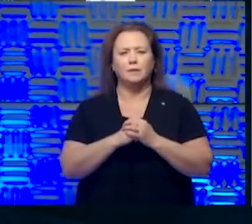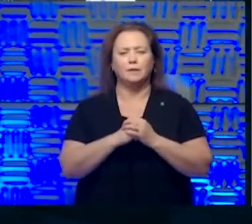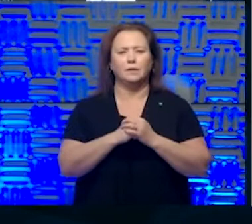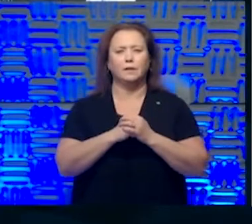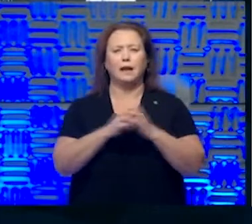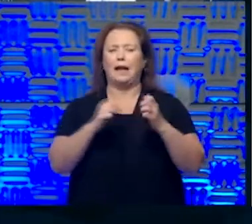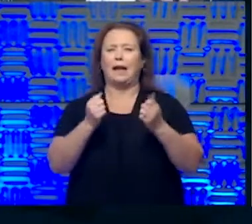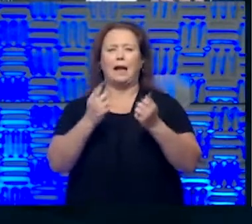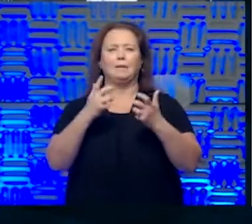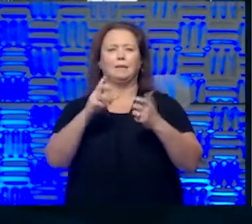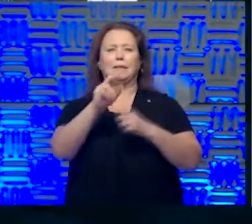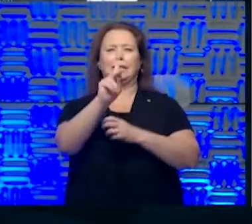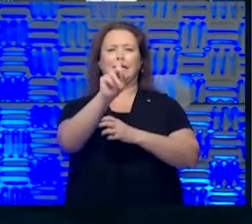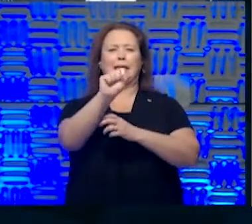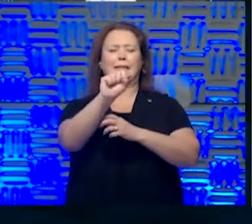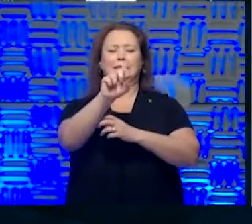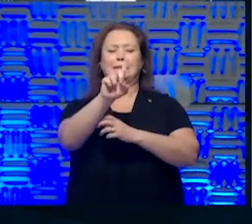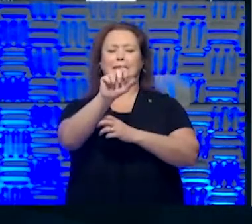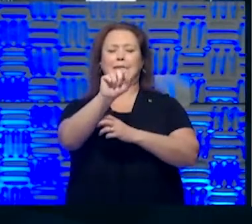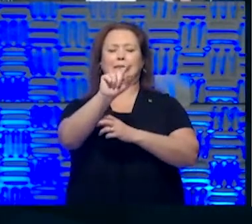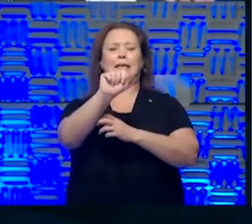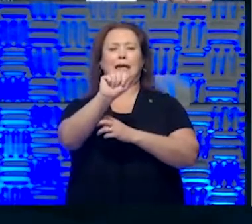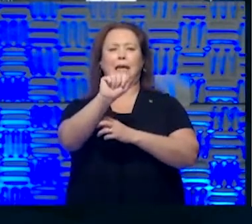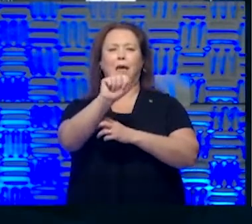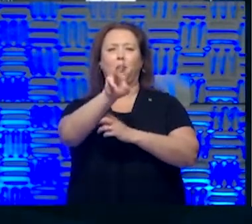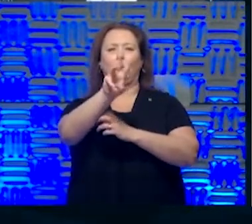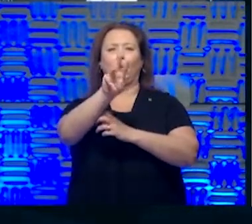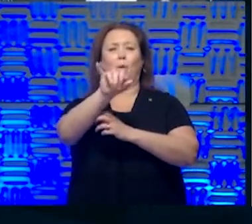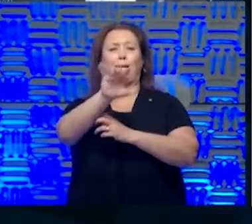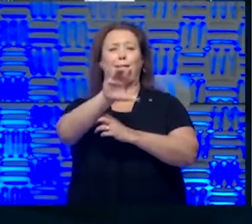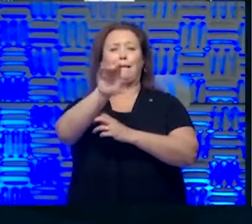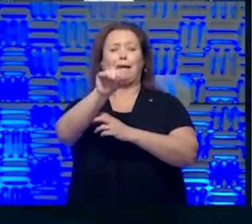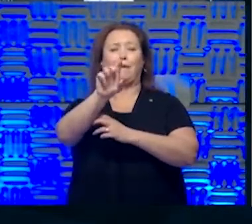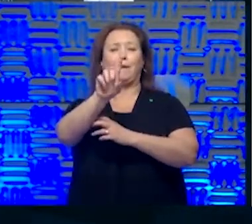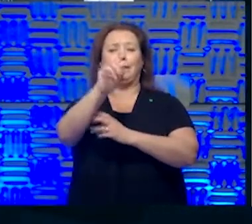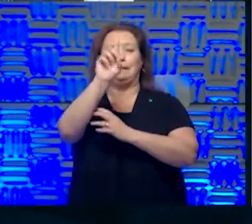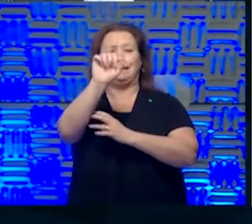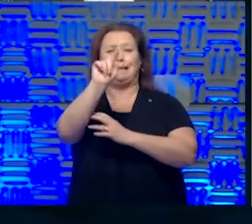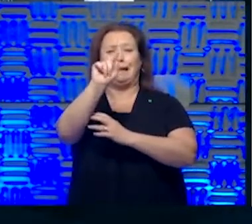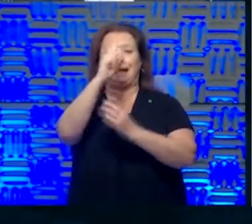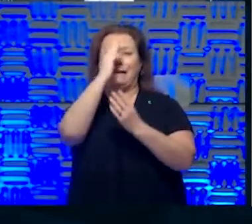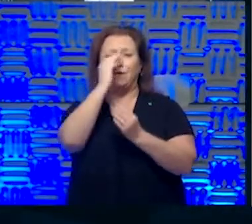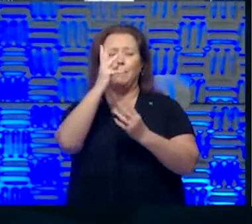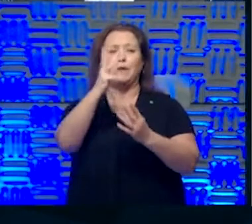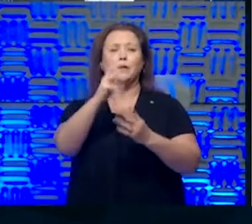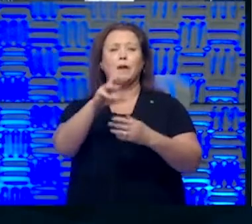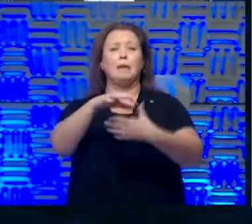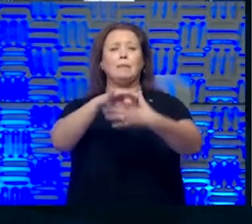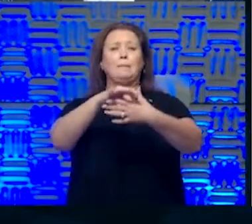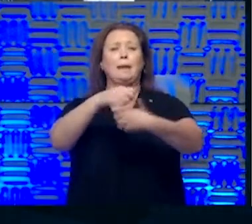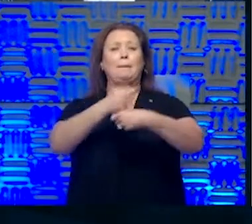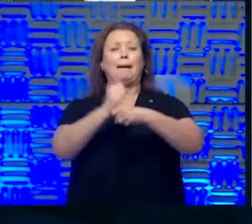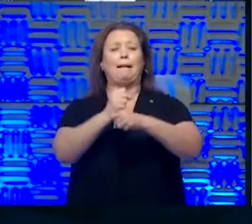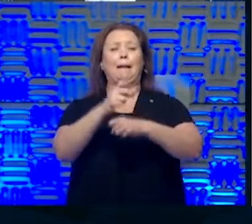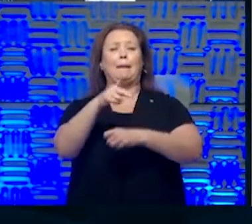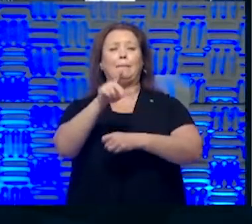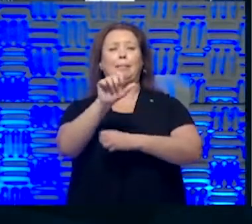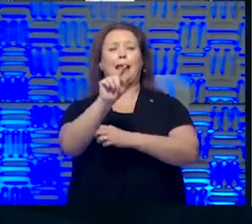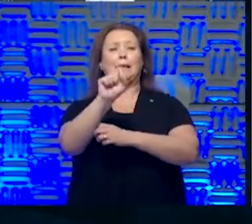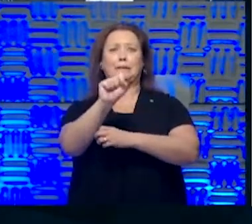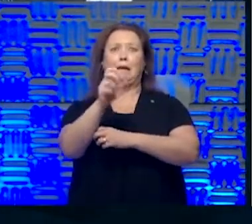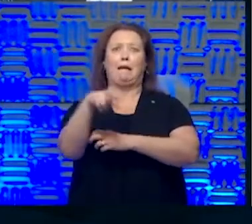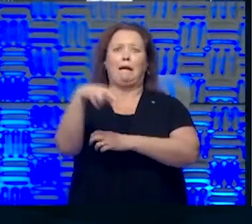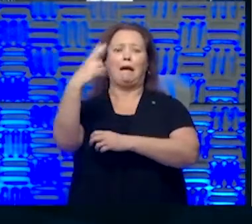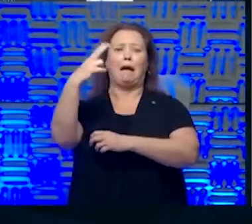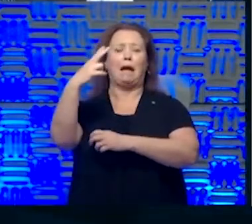I have a whole bunch of Kansas data, a whole bunch of Wyandotte County data. It shows some of the impact of things like the meat packing plants. We've had high numbers